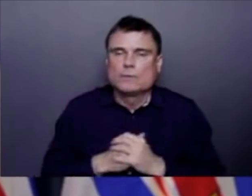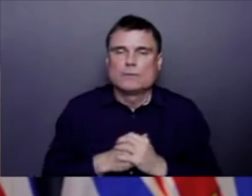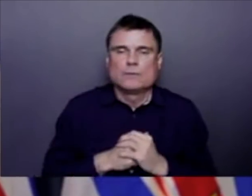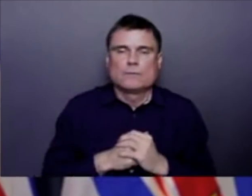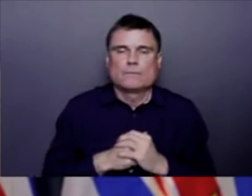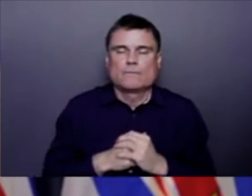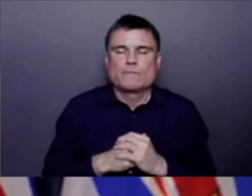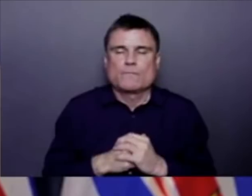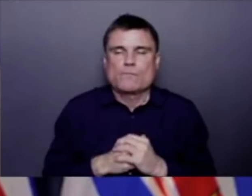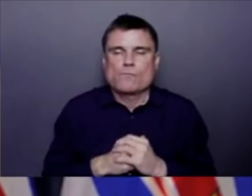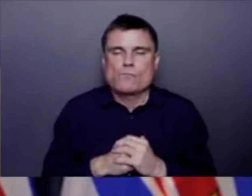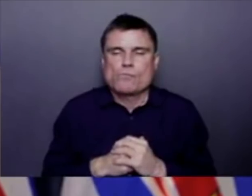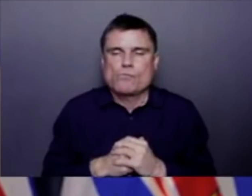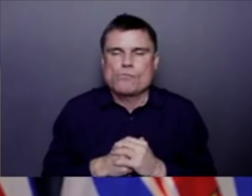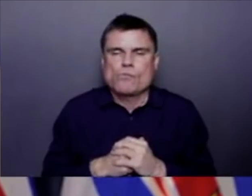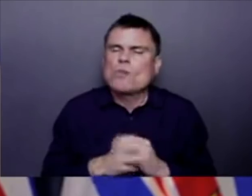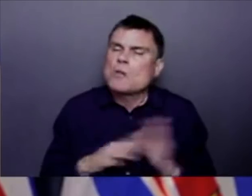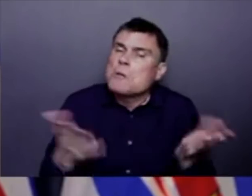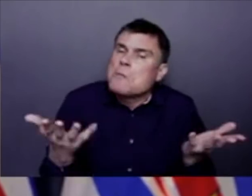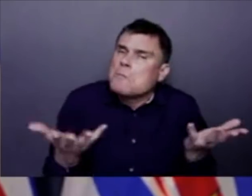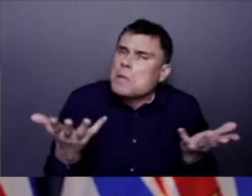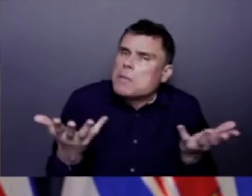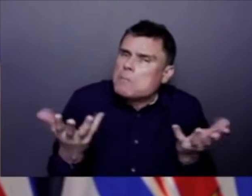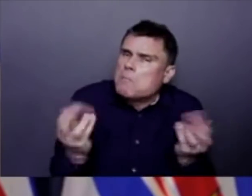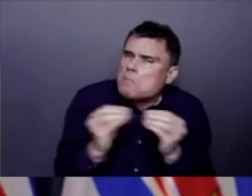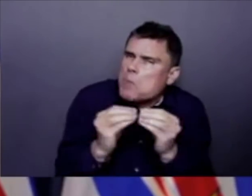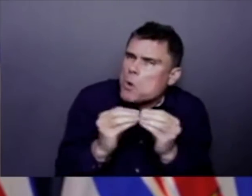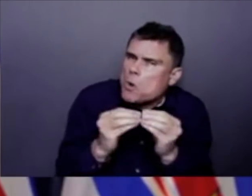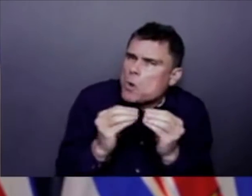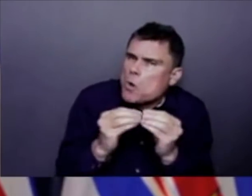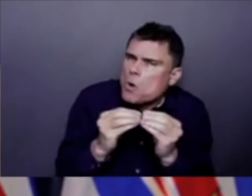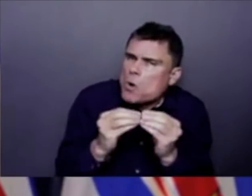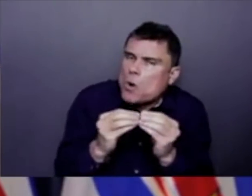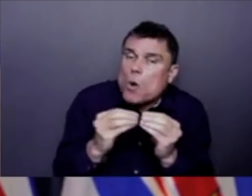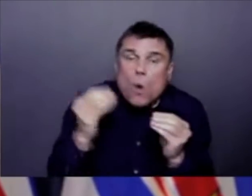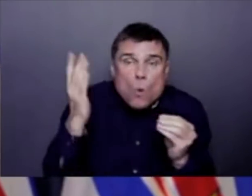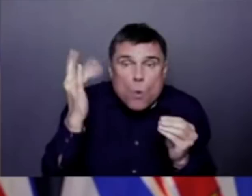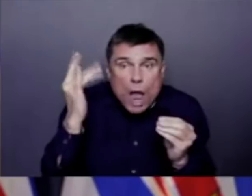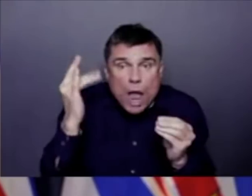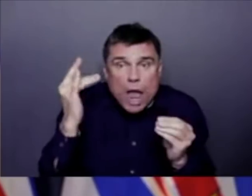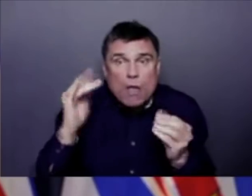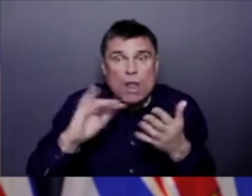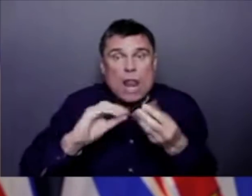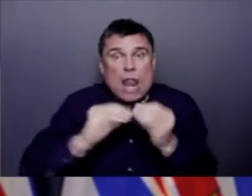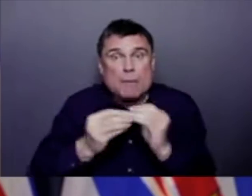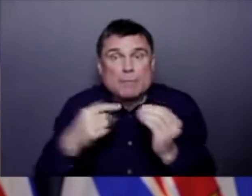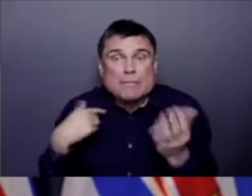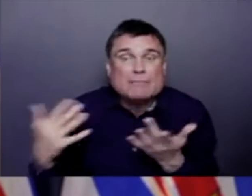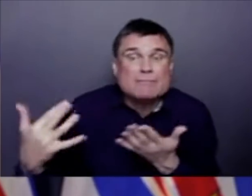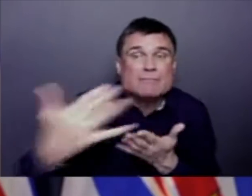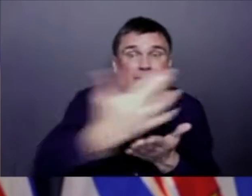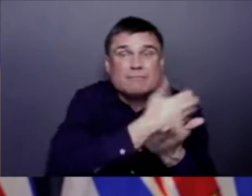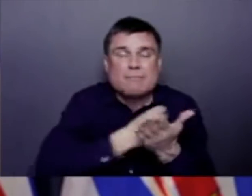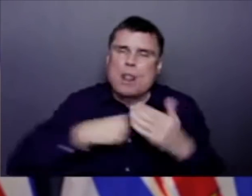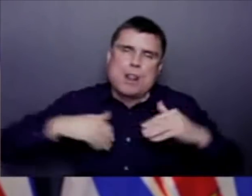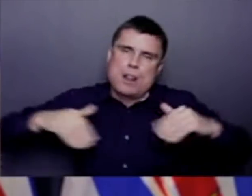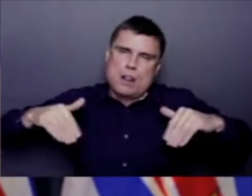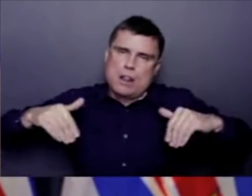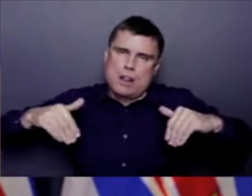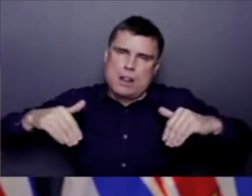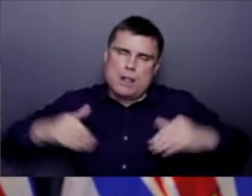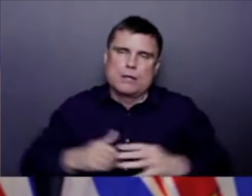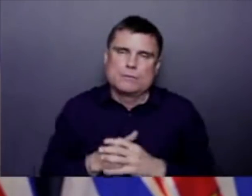reporting lag in terms of doses administered by pharmacists and physicians and other community practitioners, such as